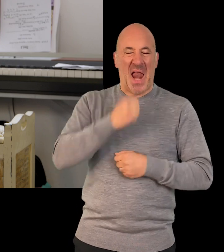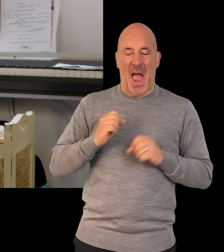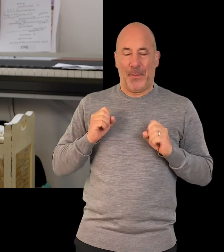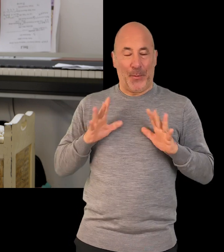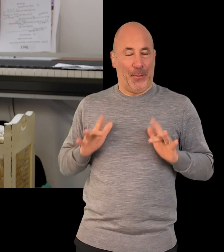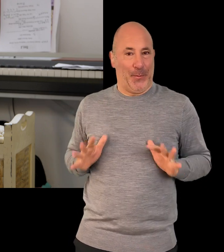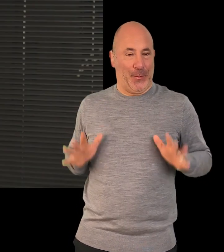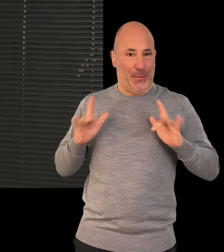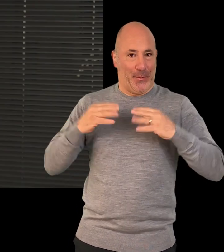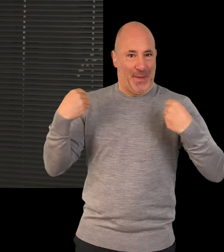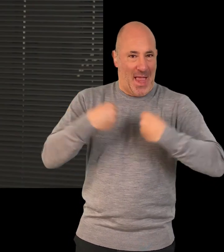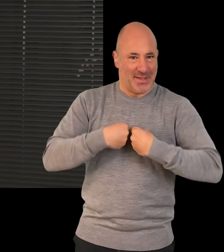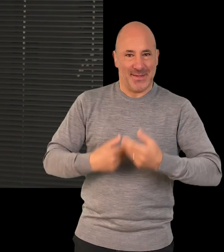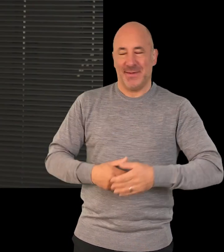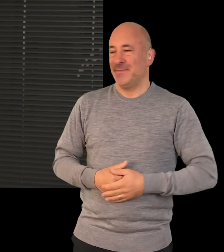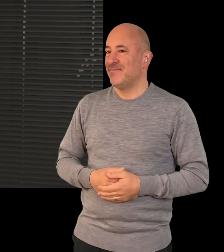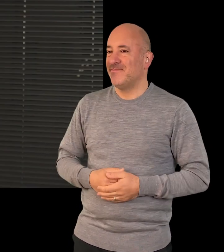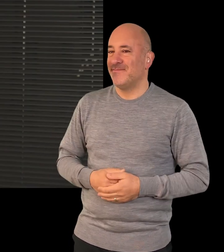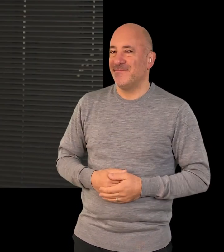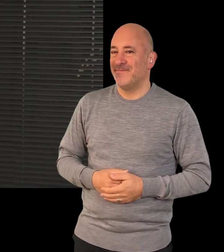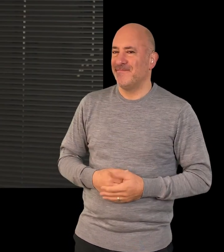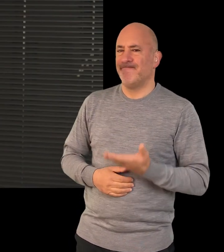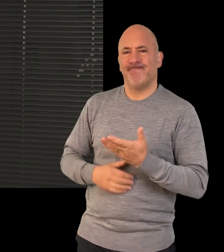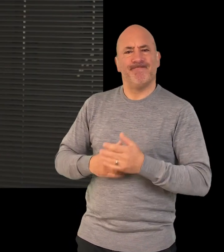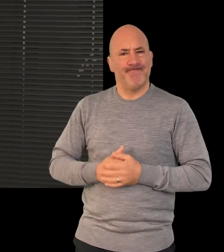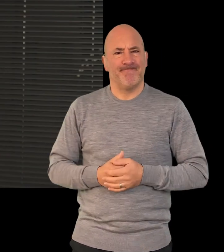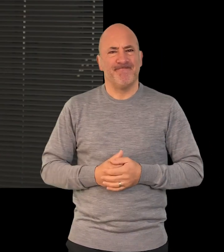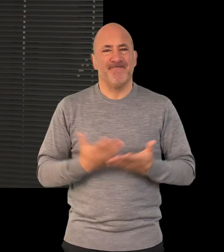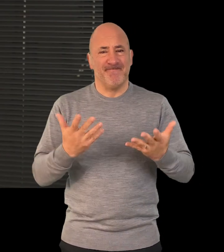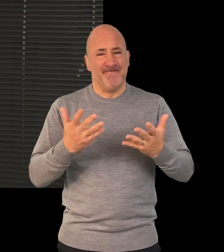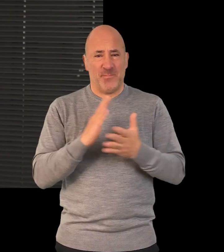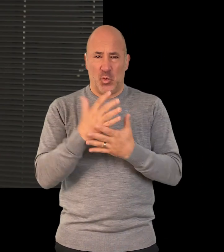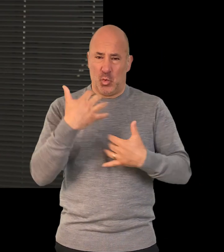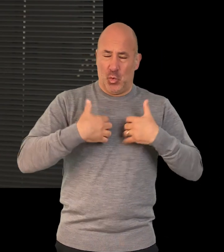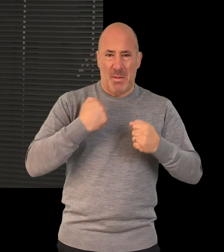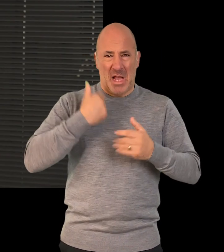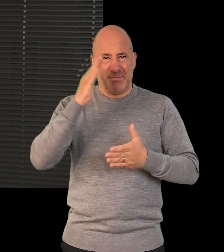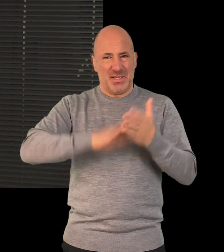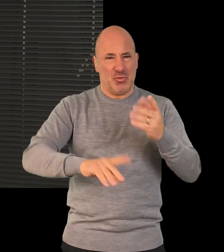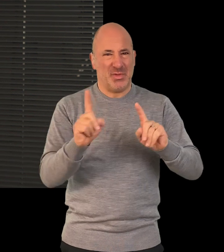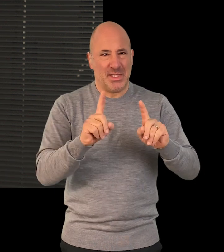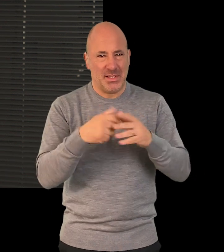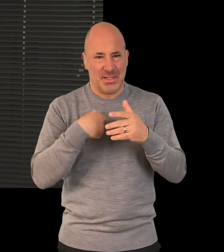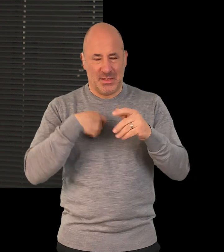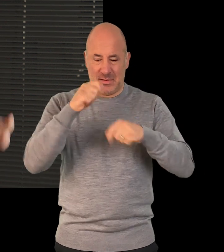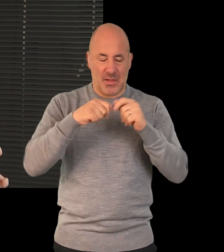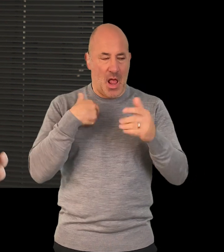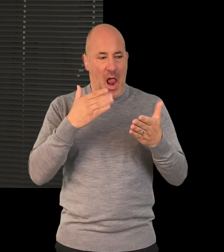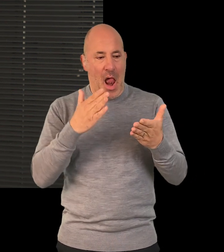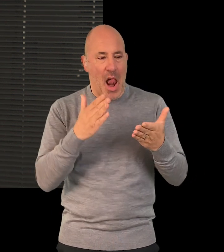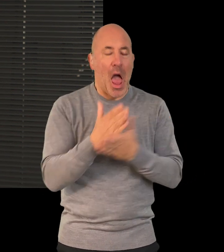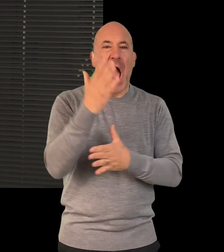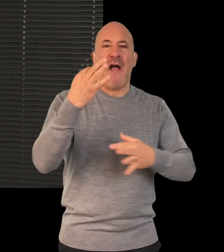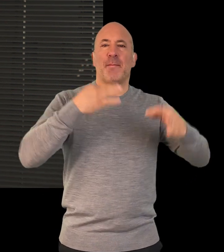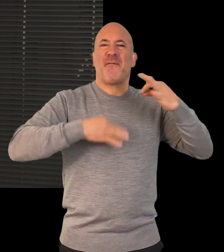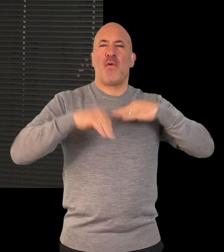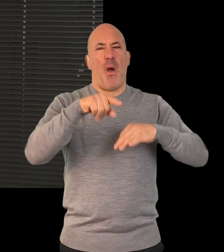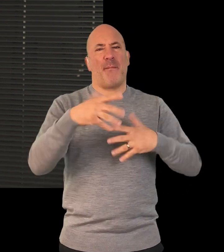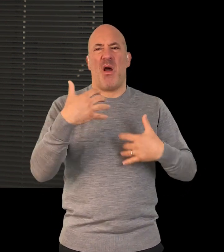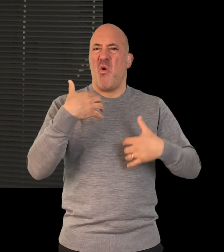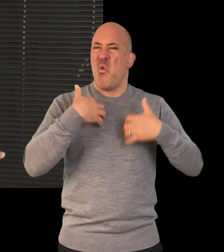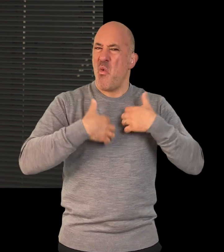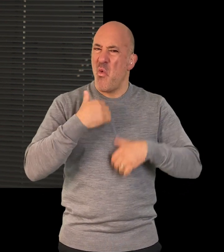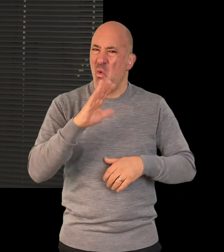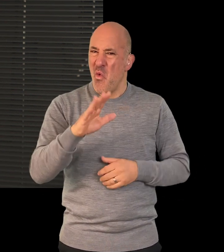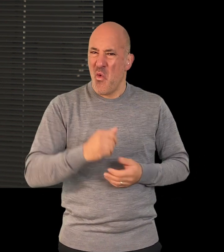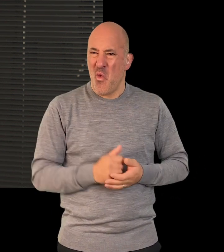cardigan. What I will say that was really interesting about my experiences becoming a sort of live performer was that